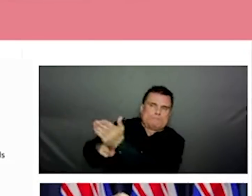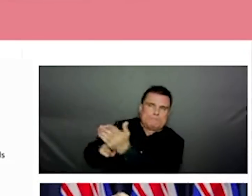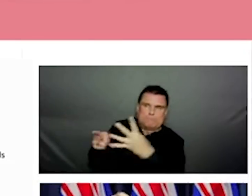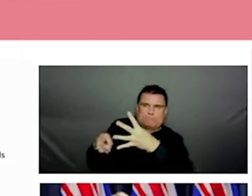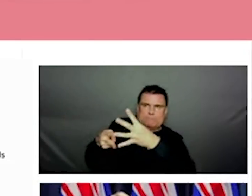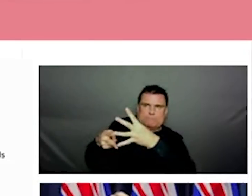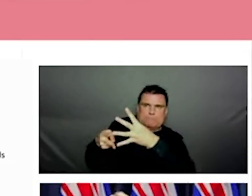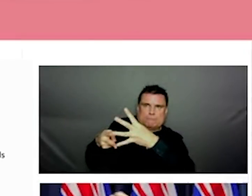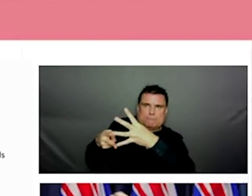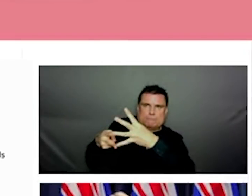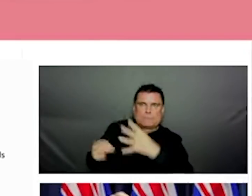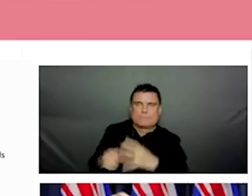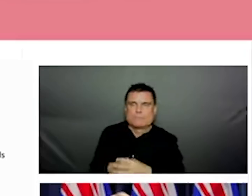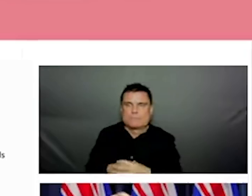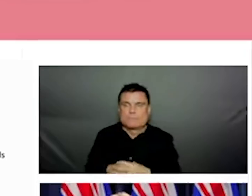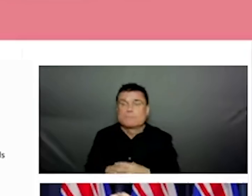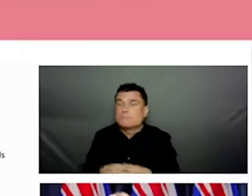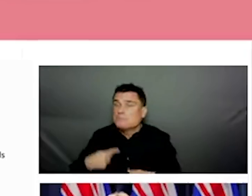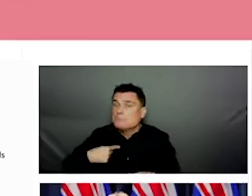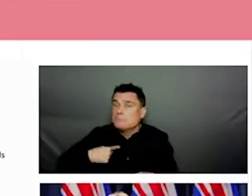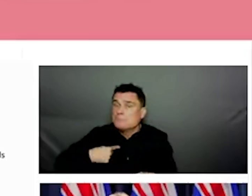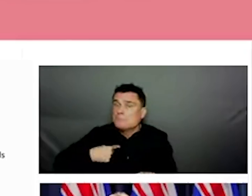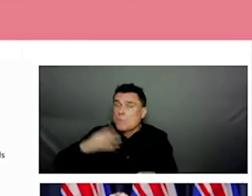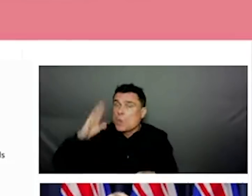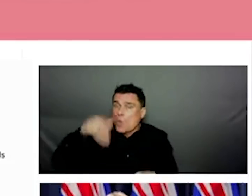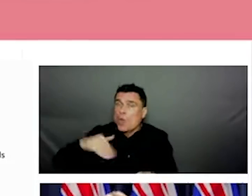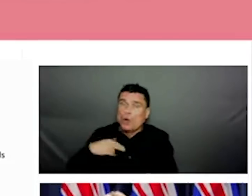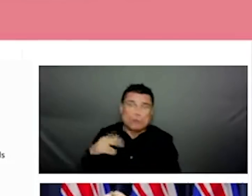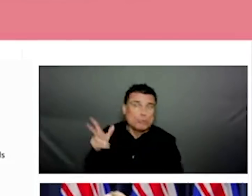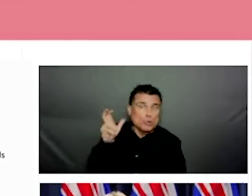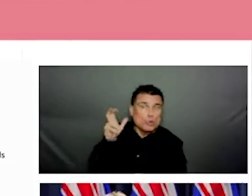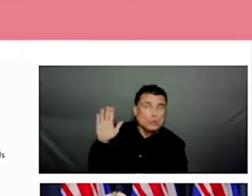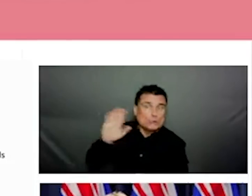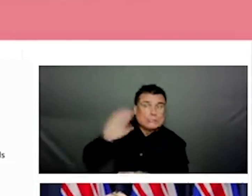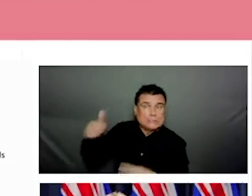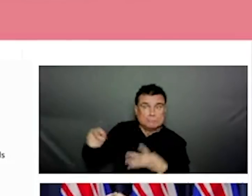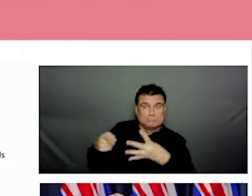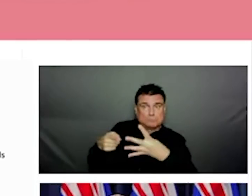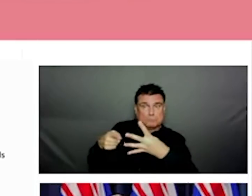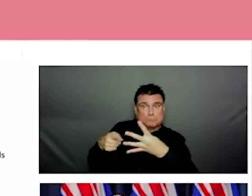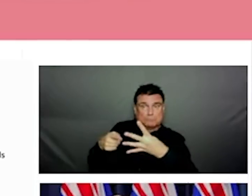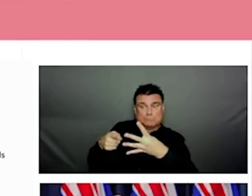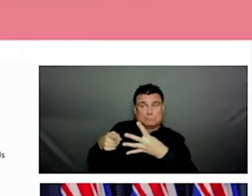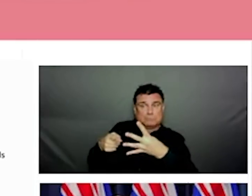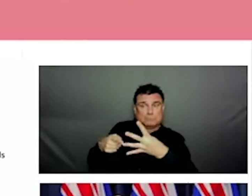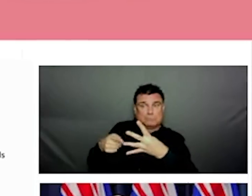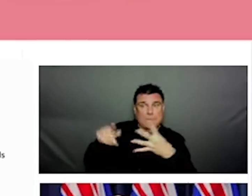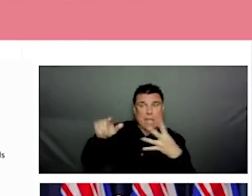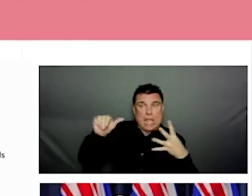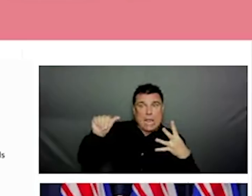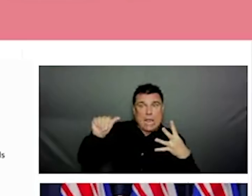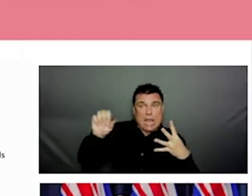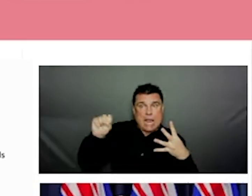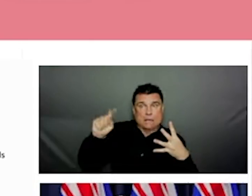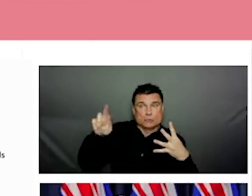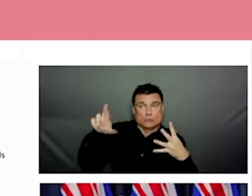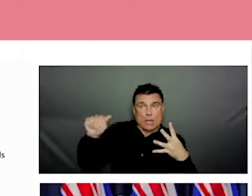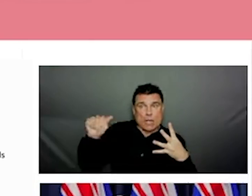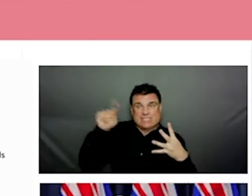very effective, and it can be transported at fridge temperatures, which makes it much easier for us to